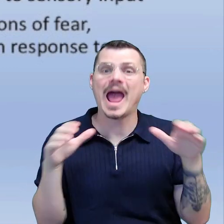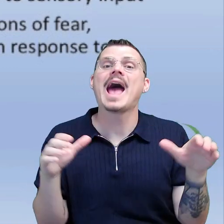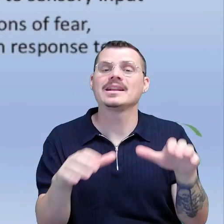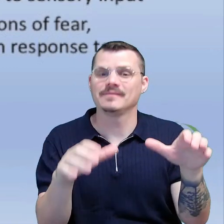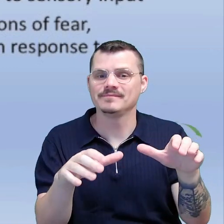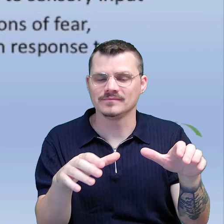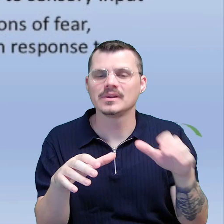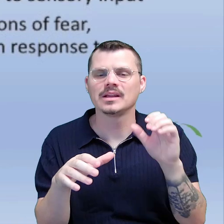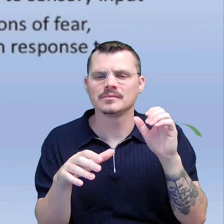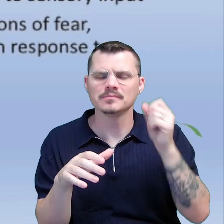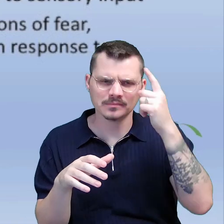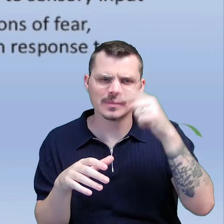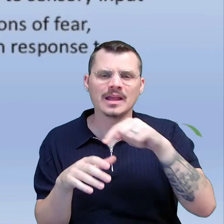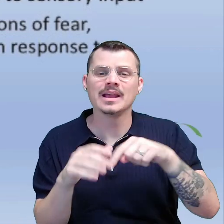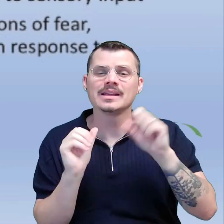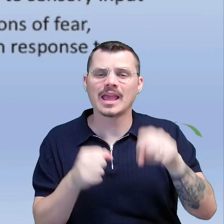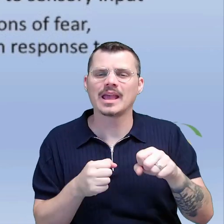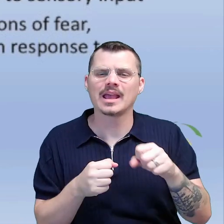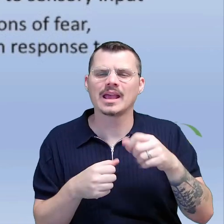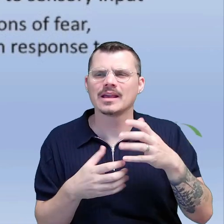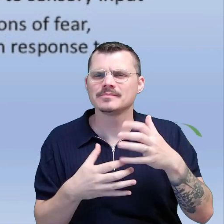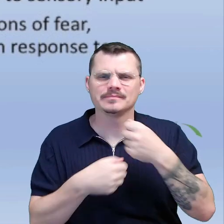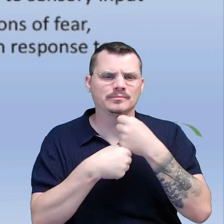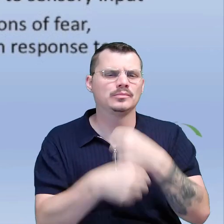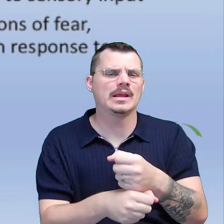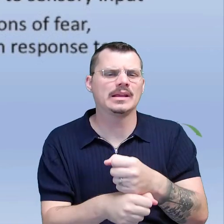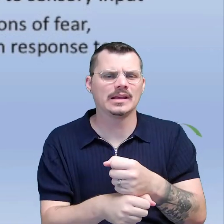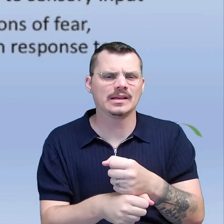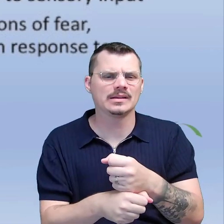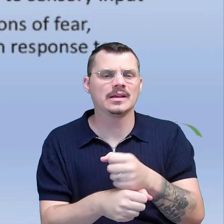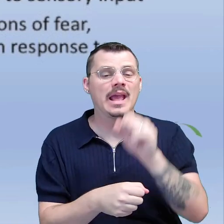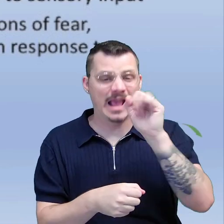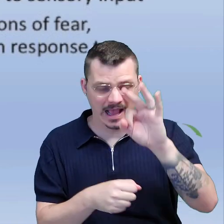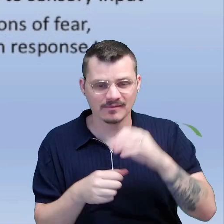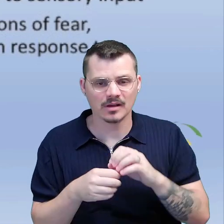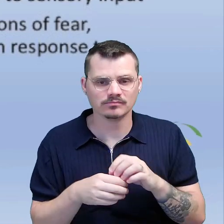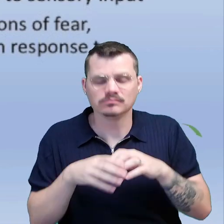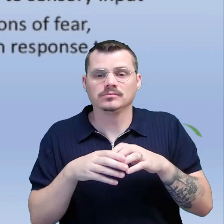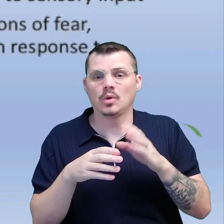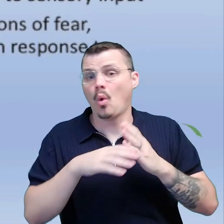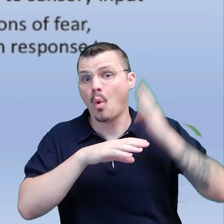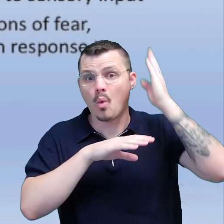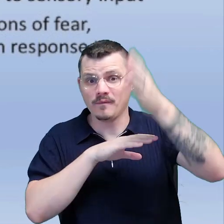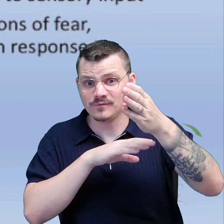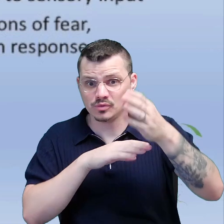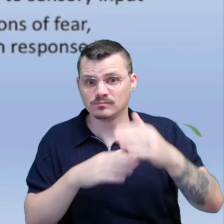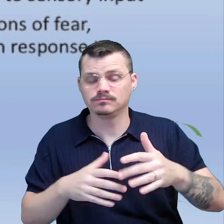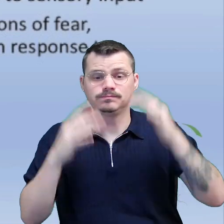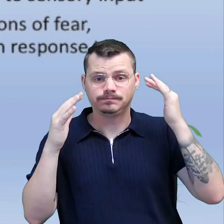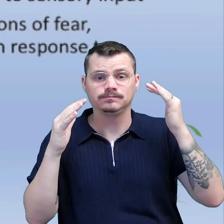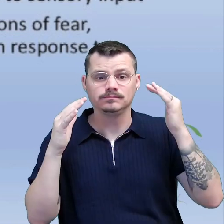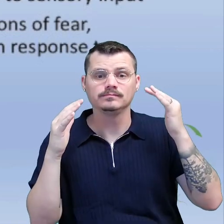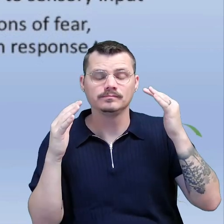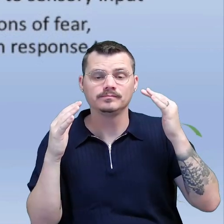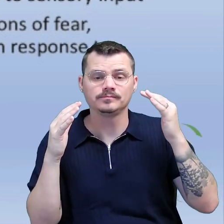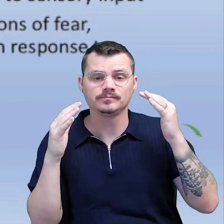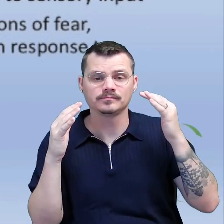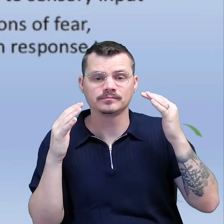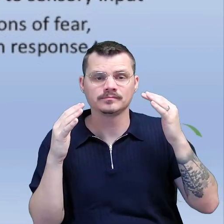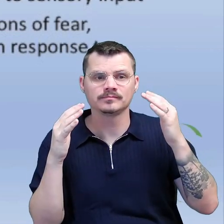active, can produce, if activated or if overactivated and